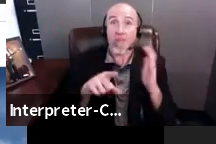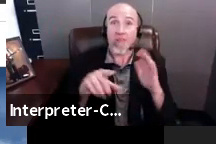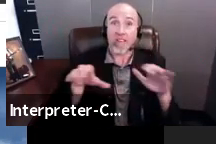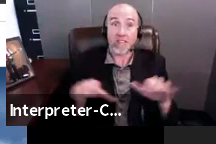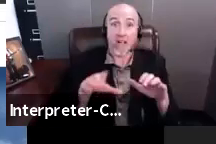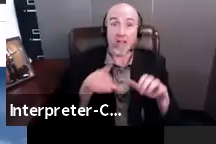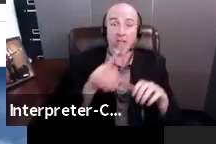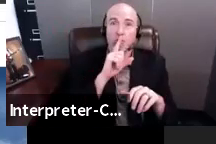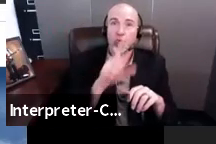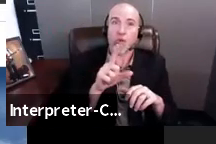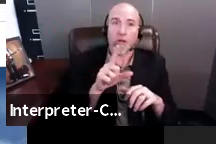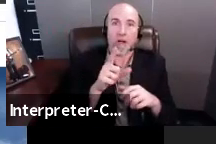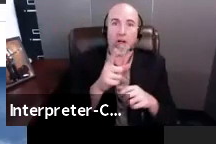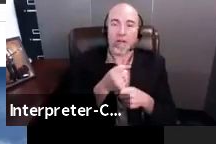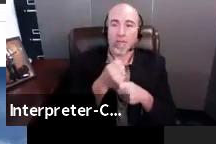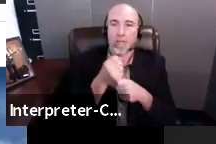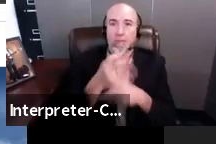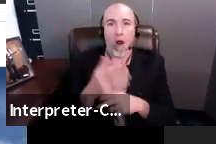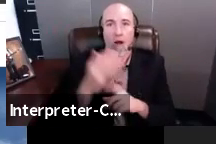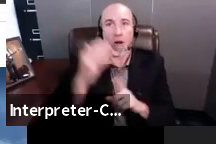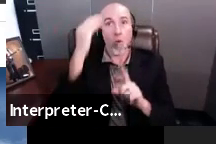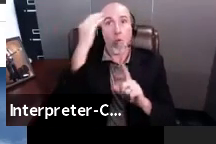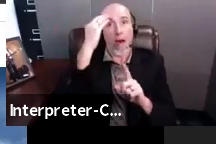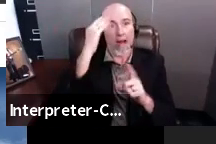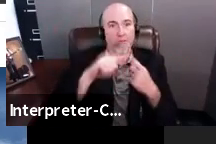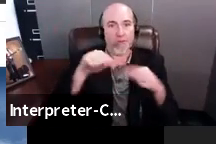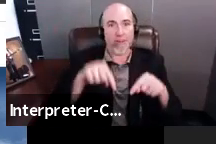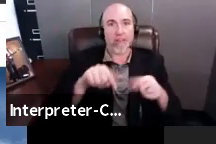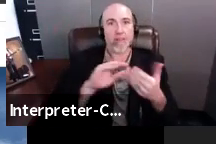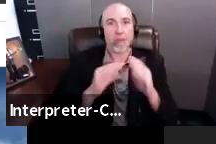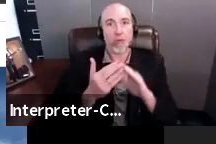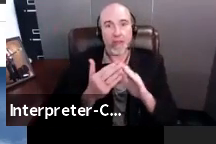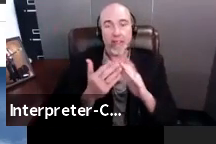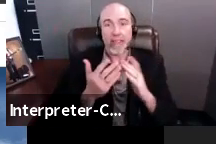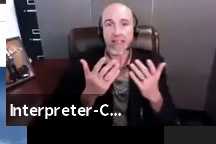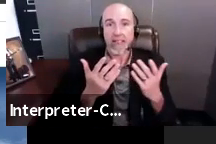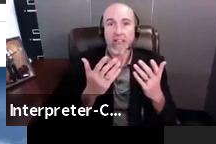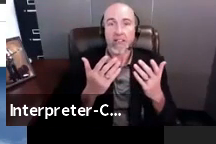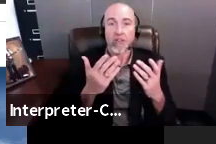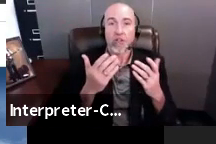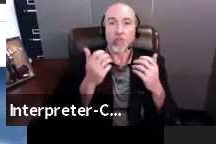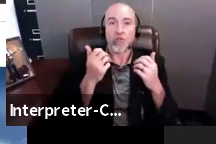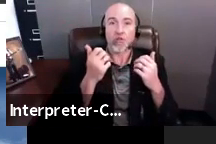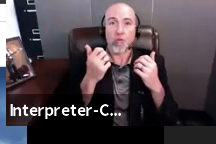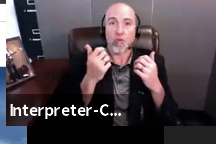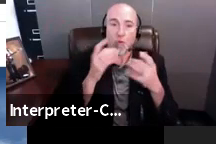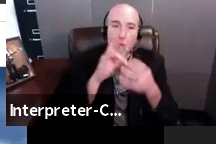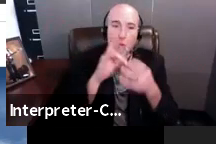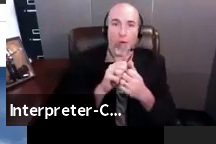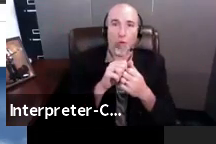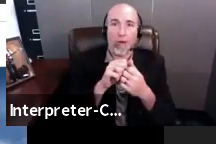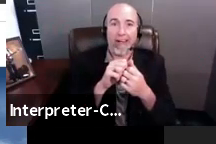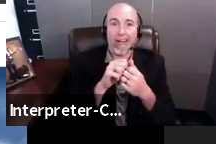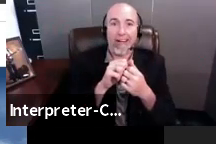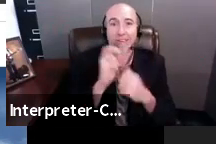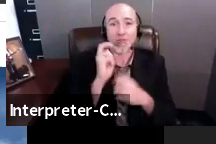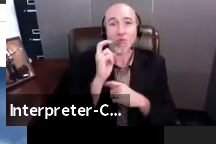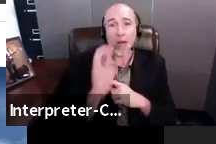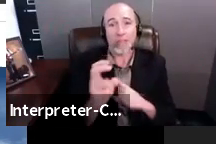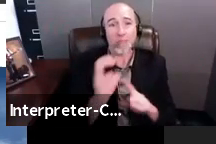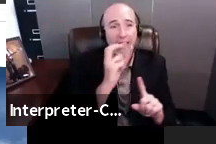it's really brought an awareness to the community about transportation, which I know is always a